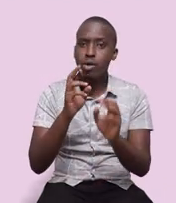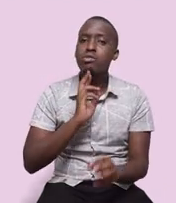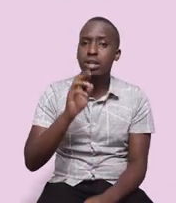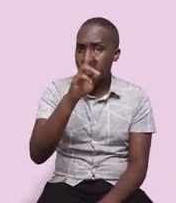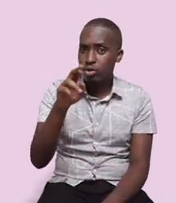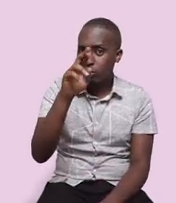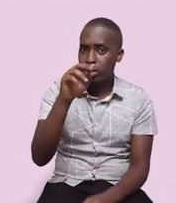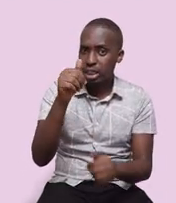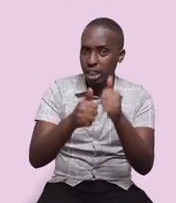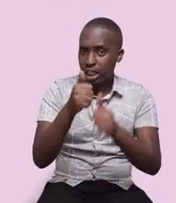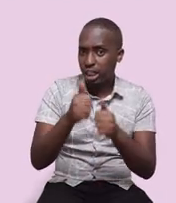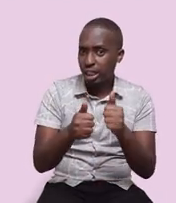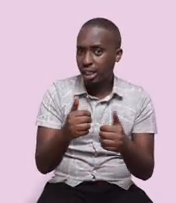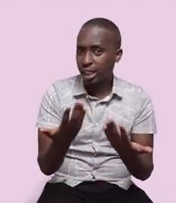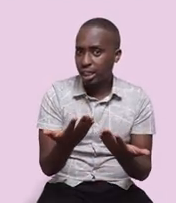dot?